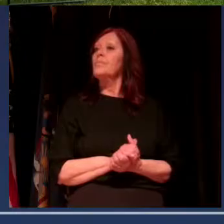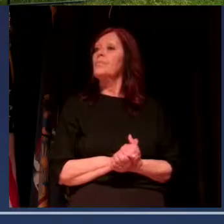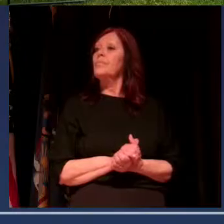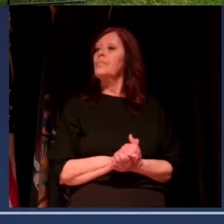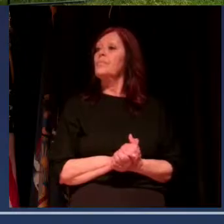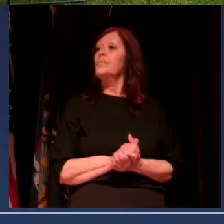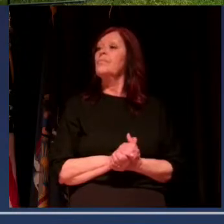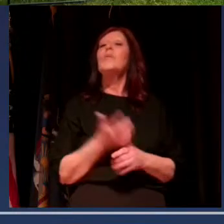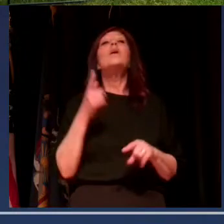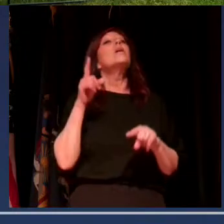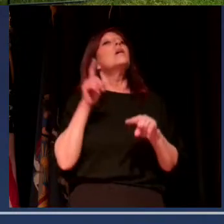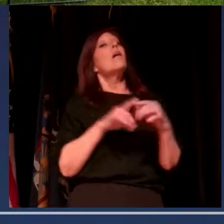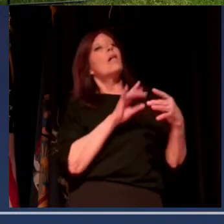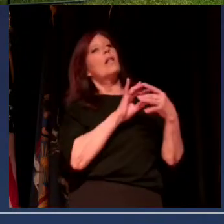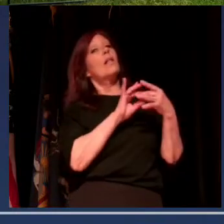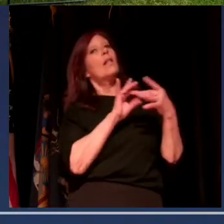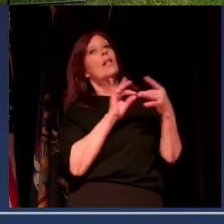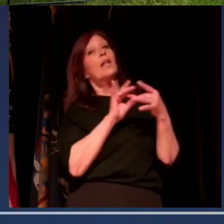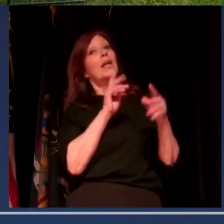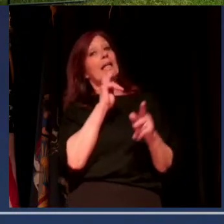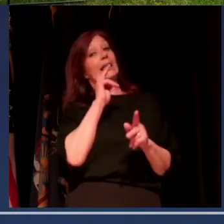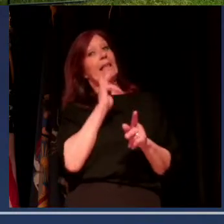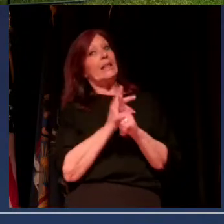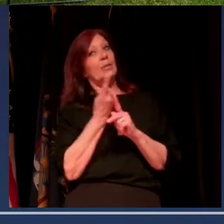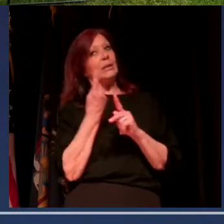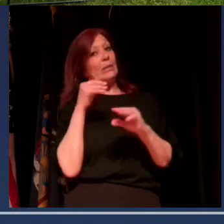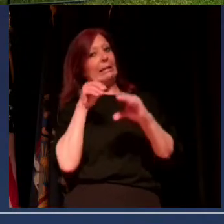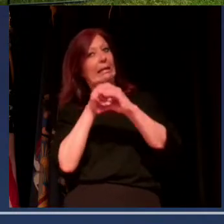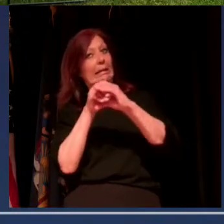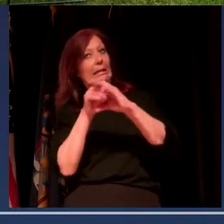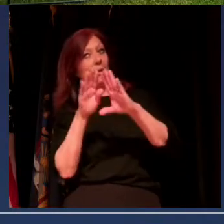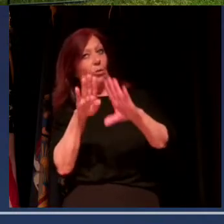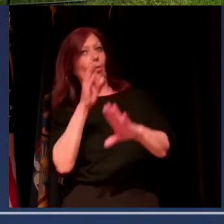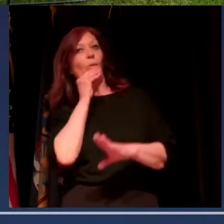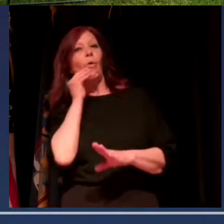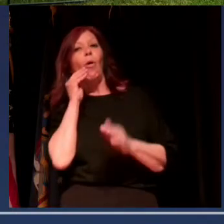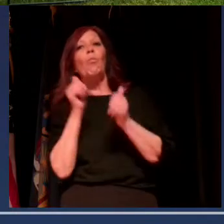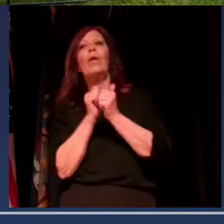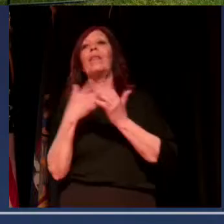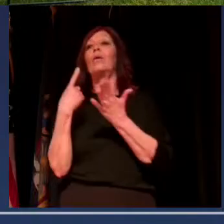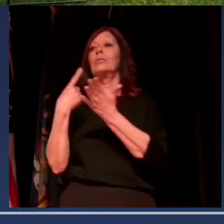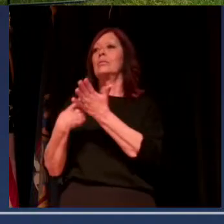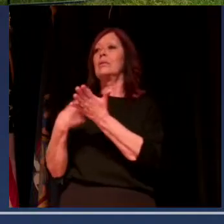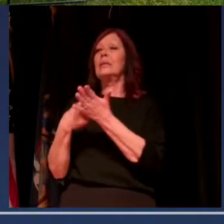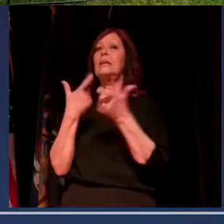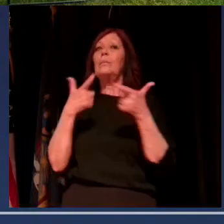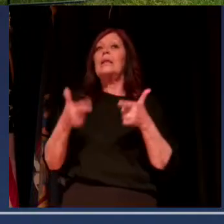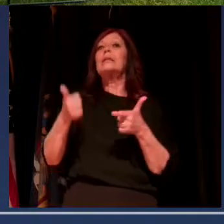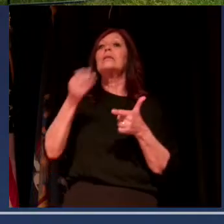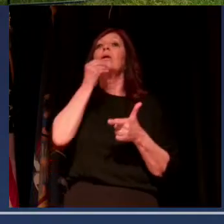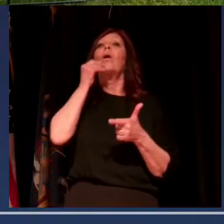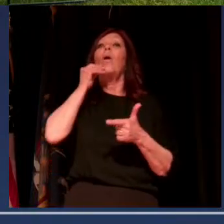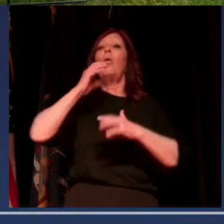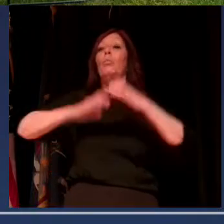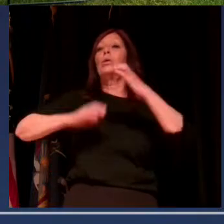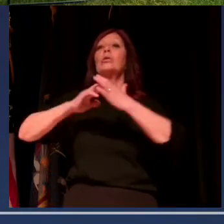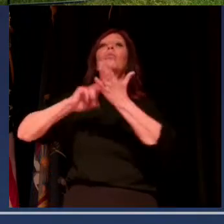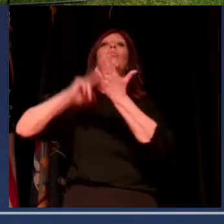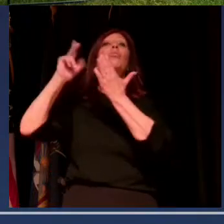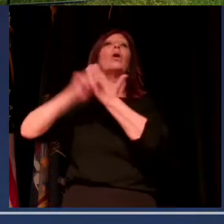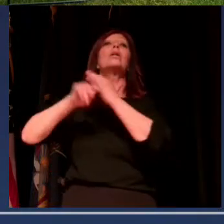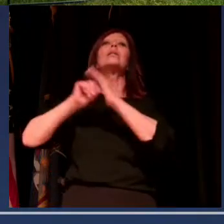Now, we can't talk about keeping someone in their home without discussing the biggest home construction project in the county's